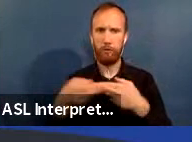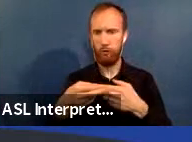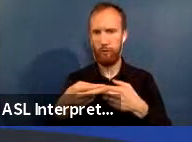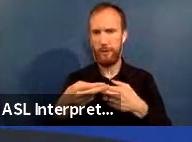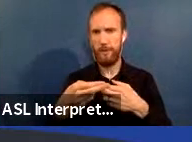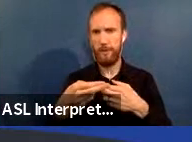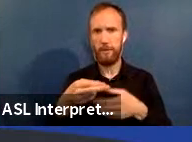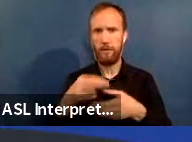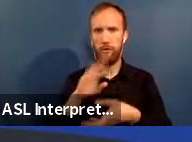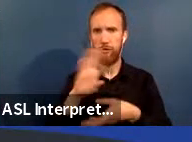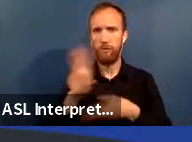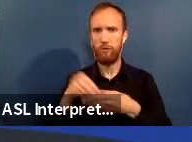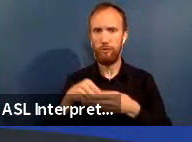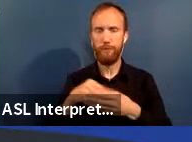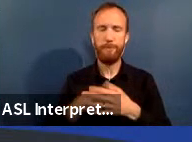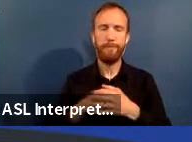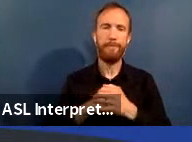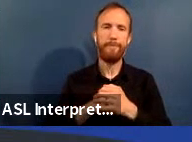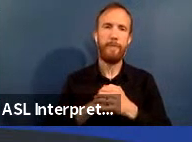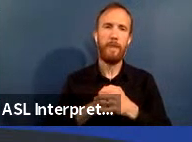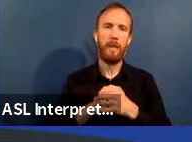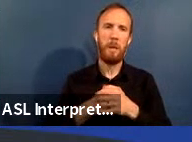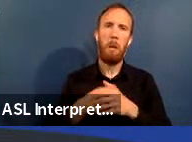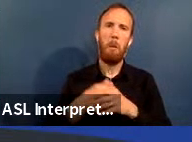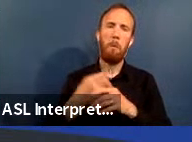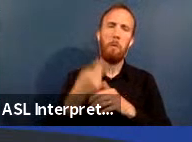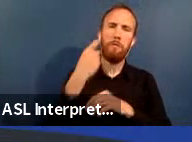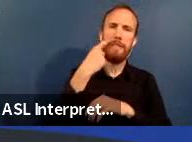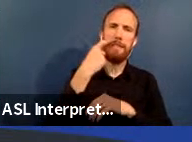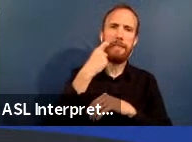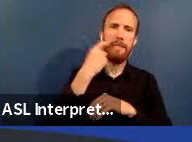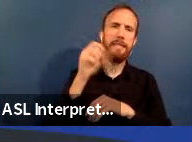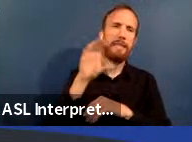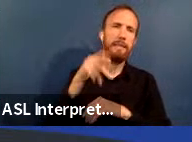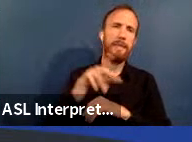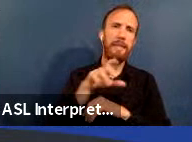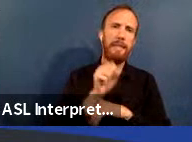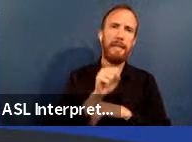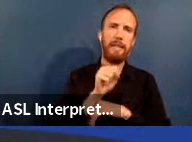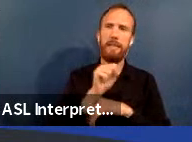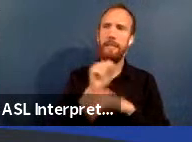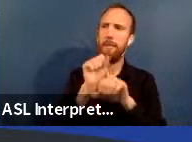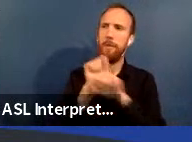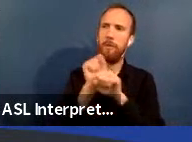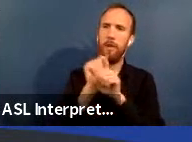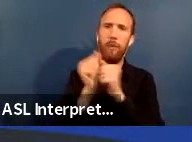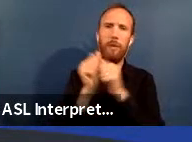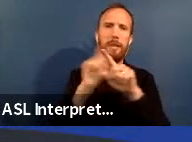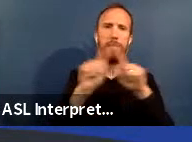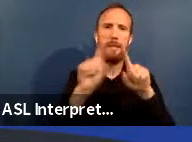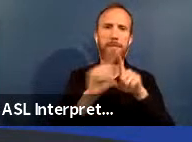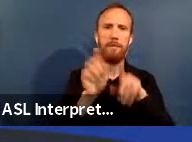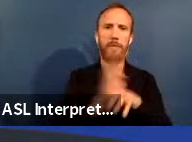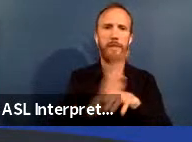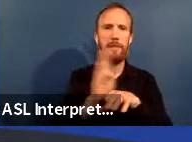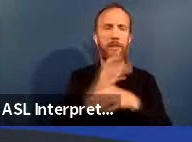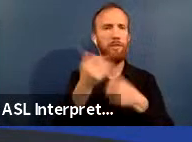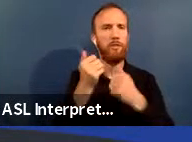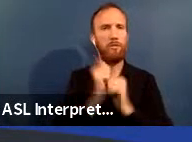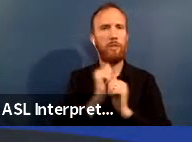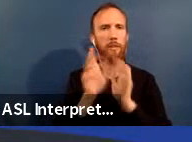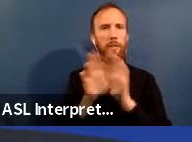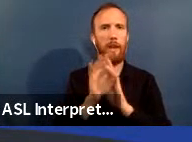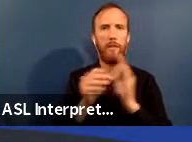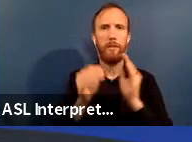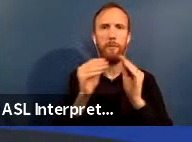classroom modulars. In recent years, CPS has been working with various vendors to identify more sustainable and